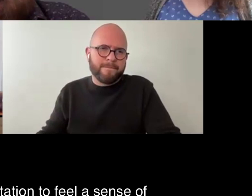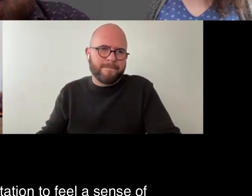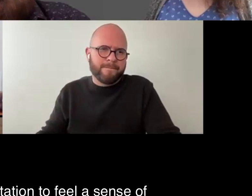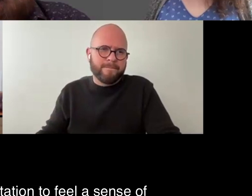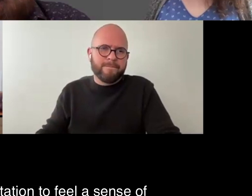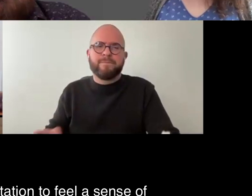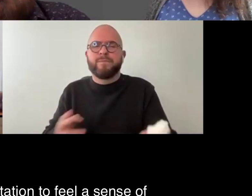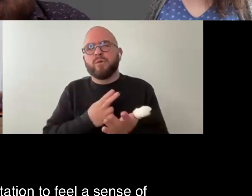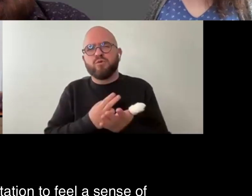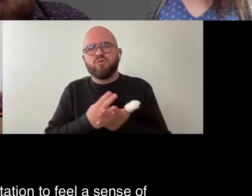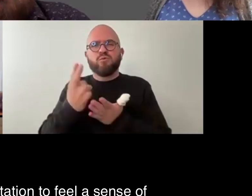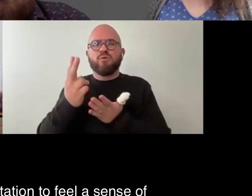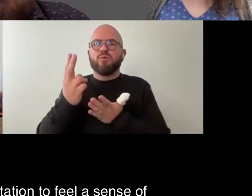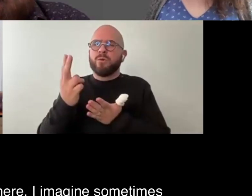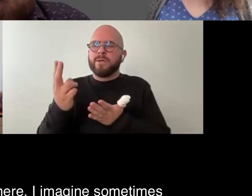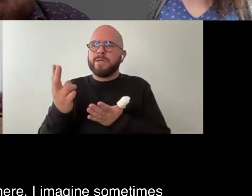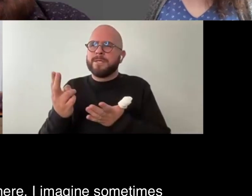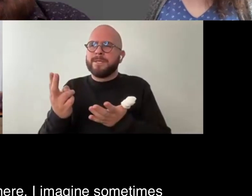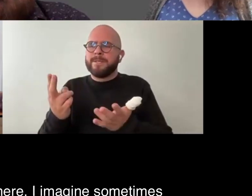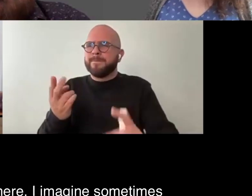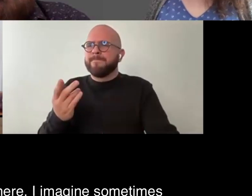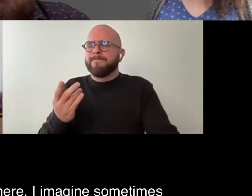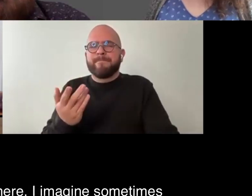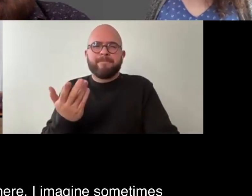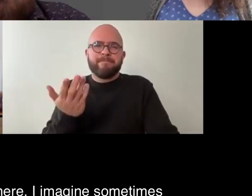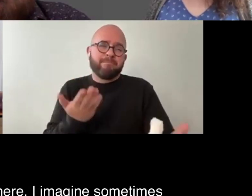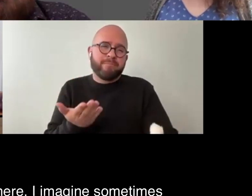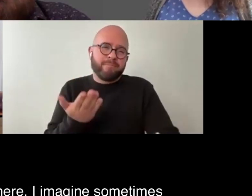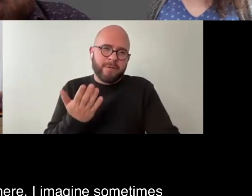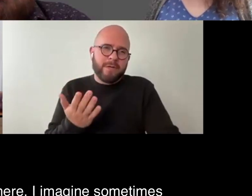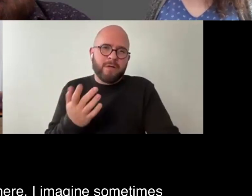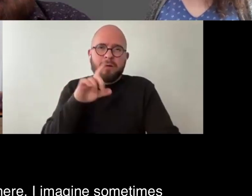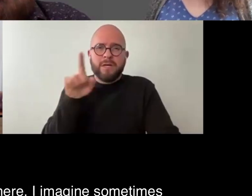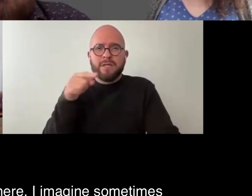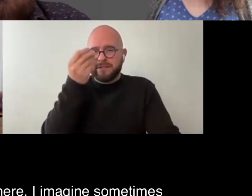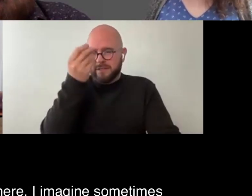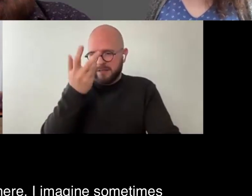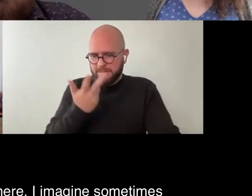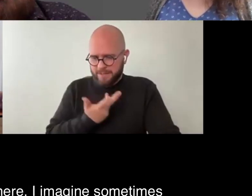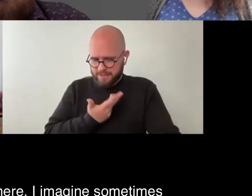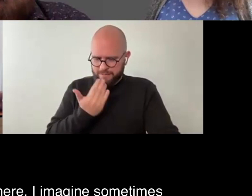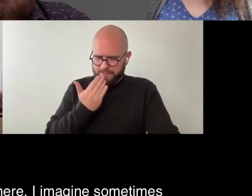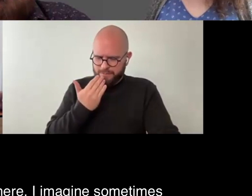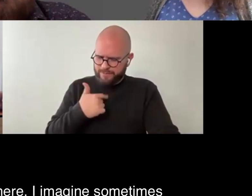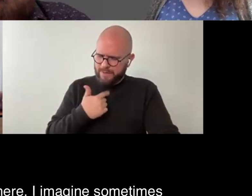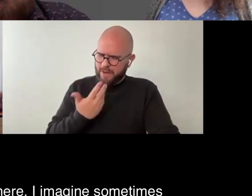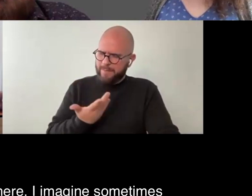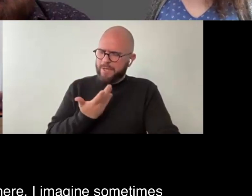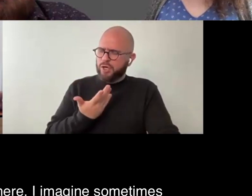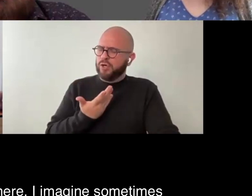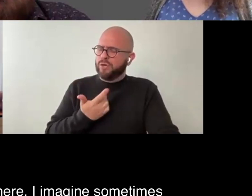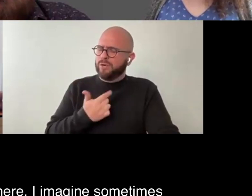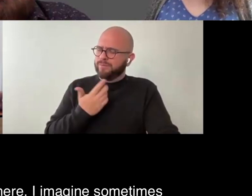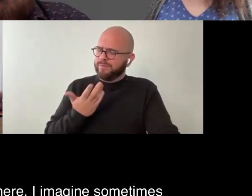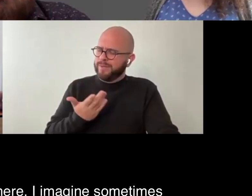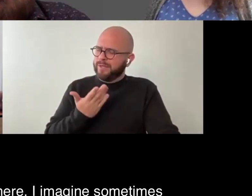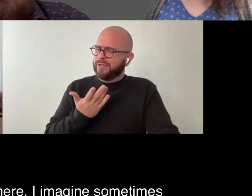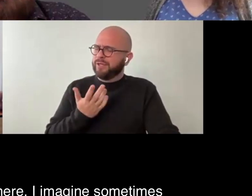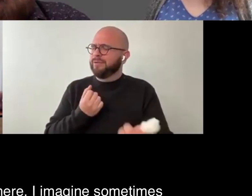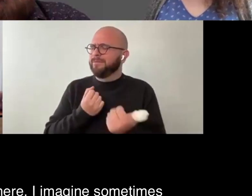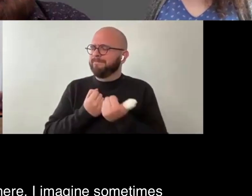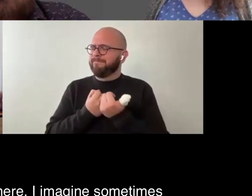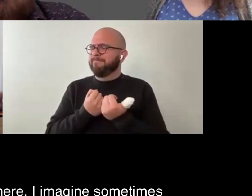trueness. Like maybe it's just saying, I'm here. I'm here. I imagine sometimes like,